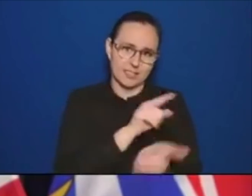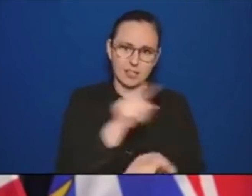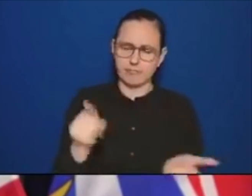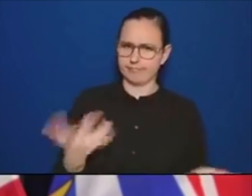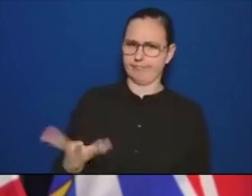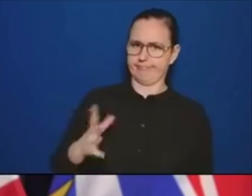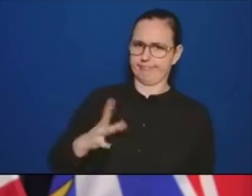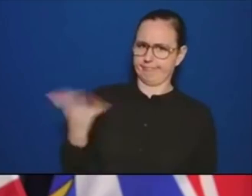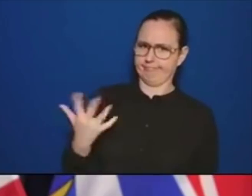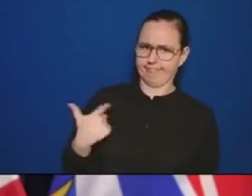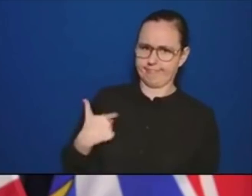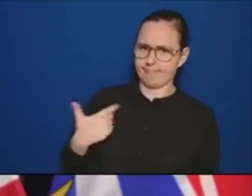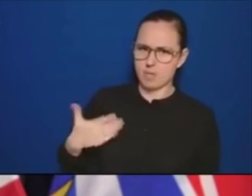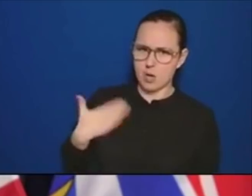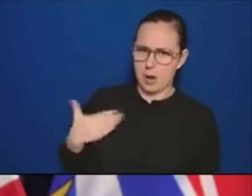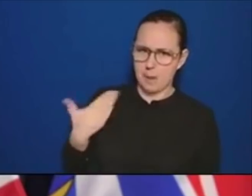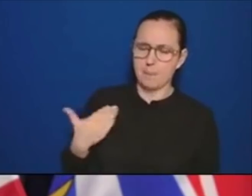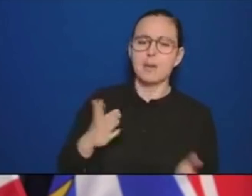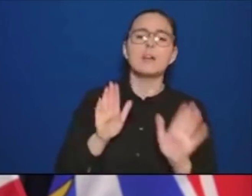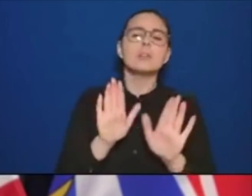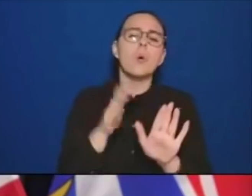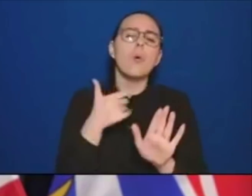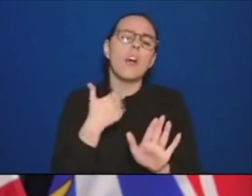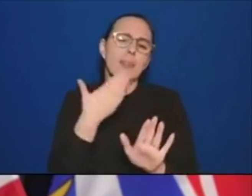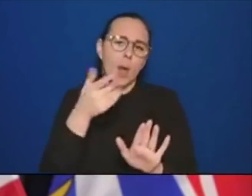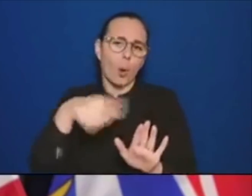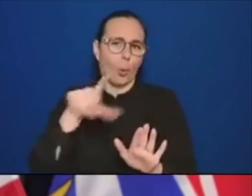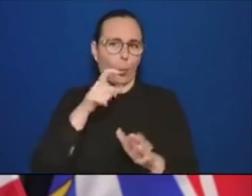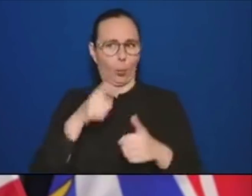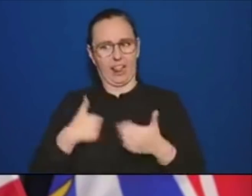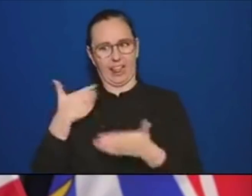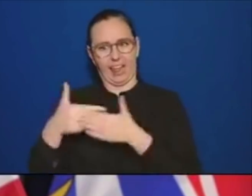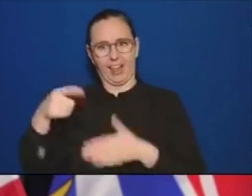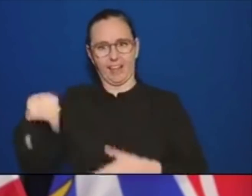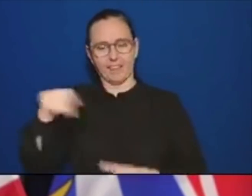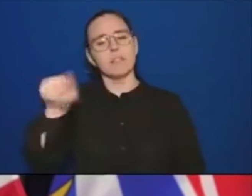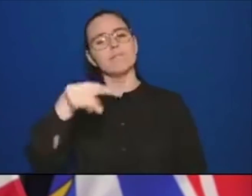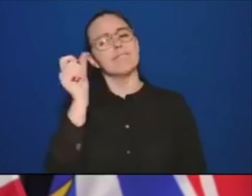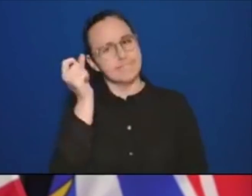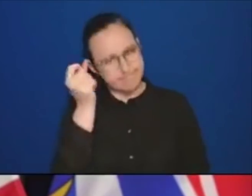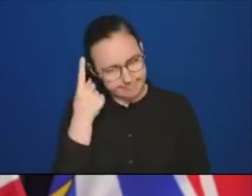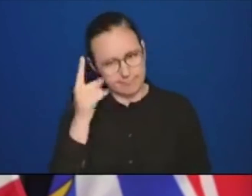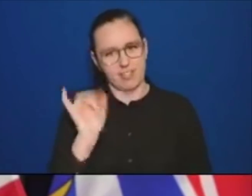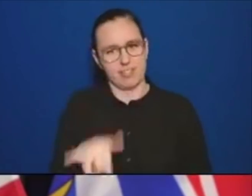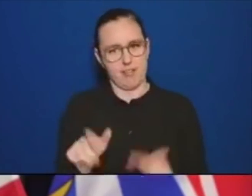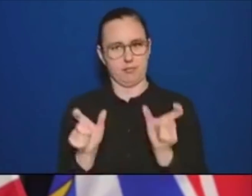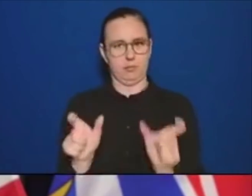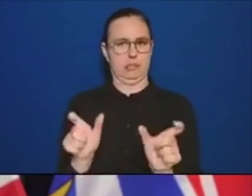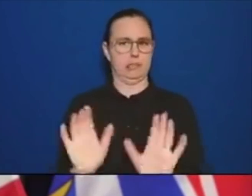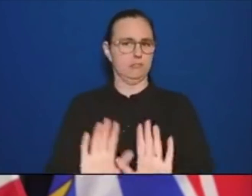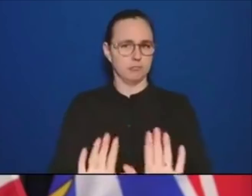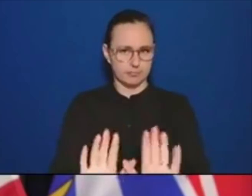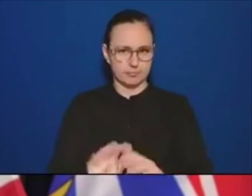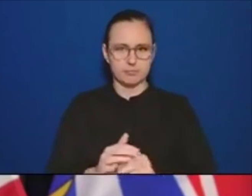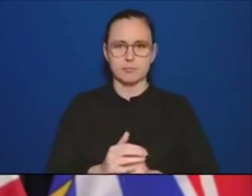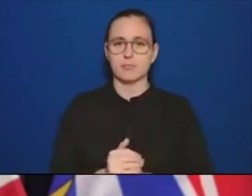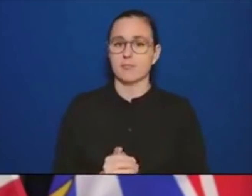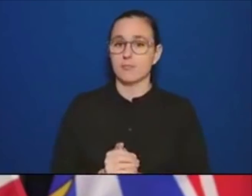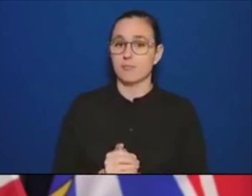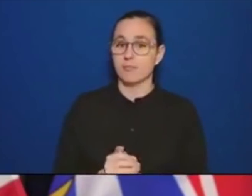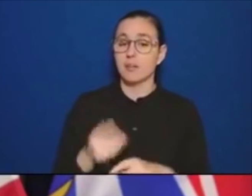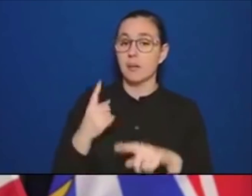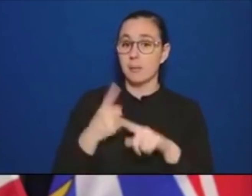part. So although we have some potential good news for Highway 1 tomorrow, Highway 7 for the time being will continue to